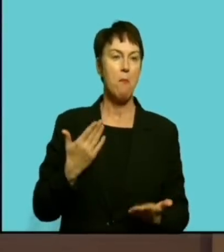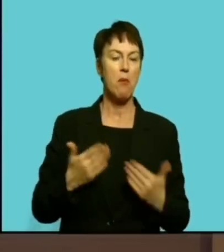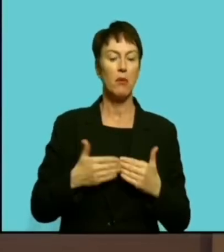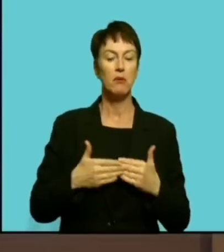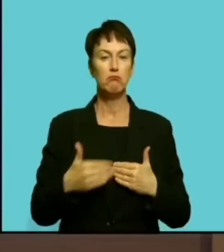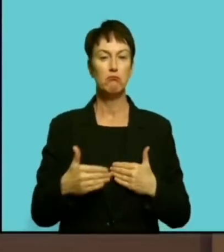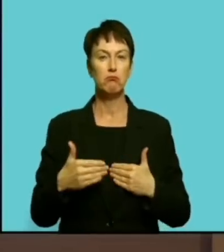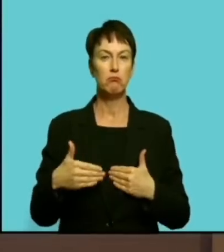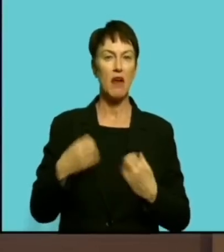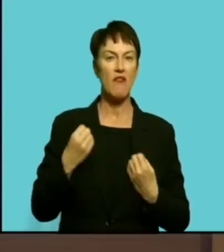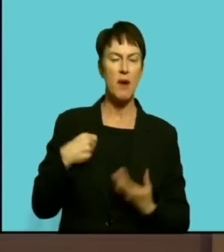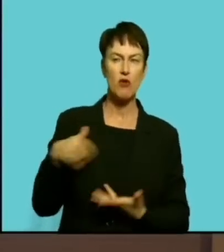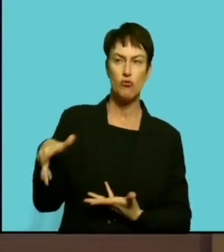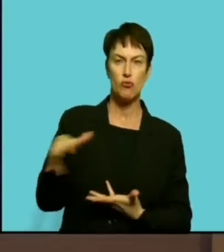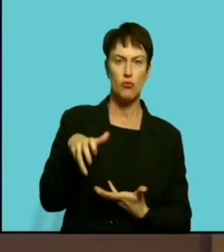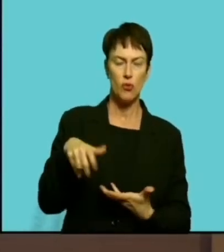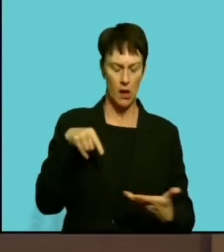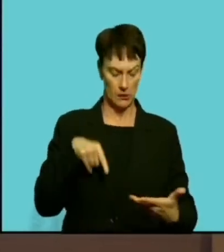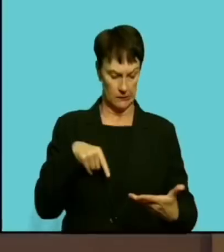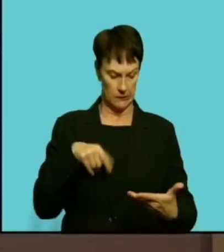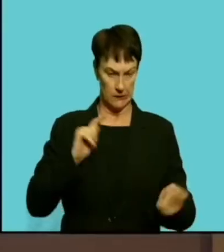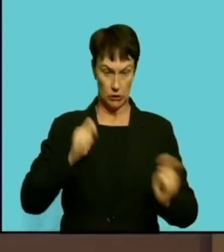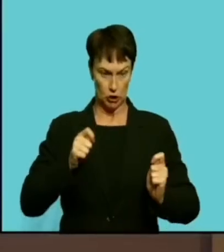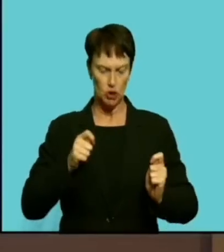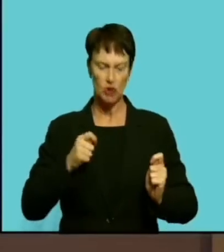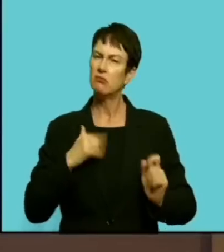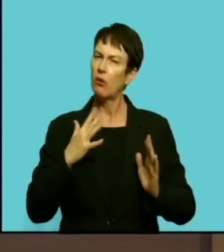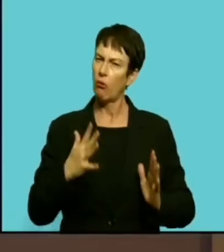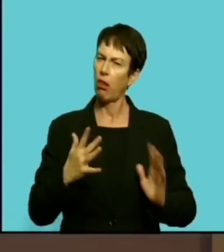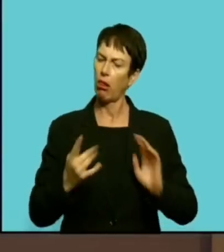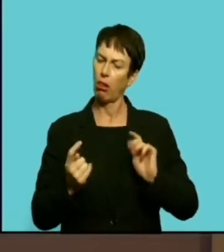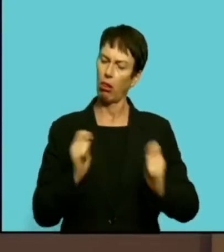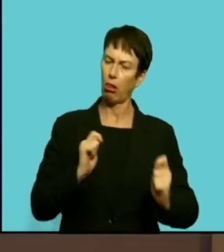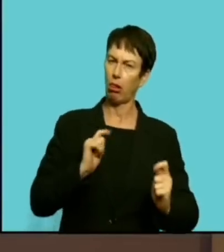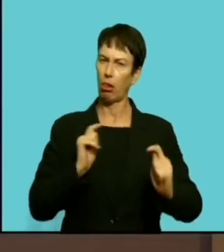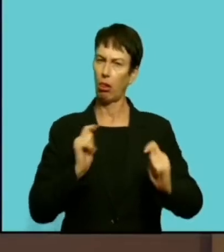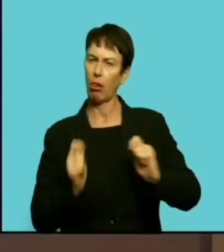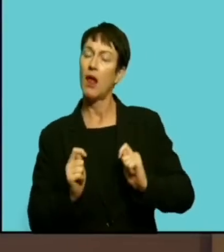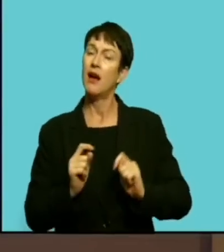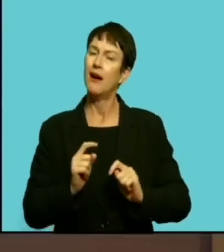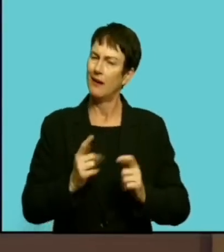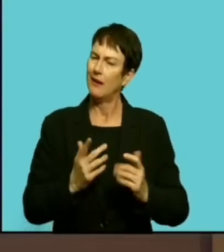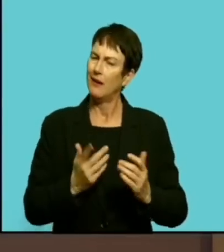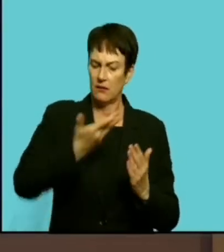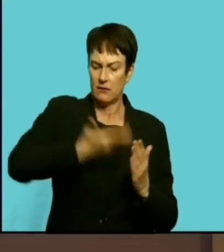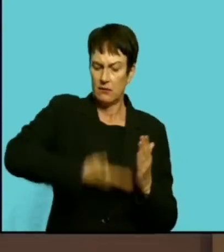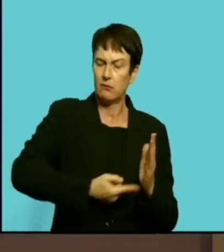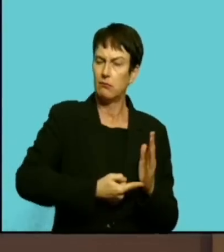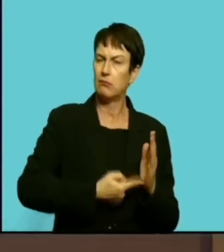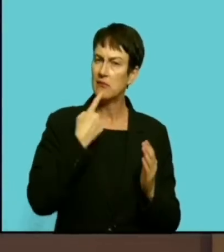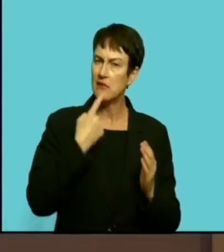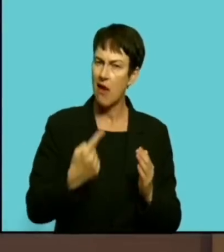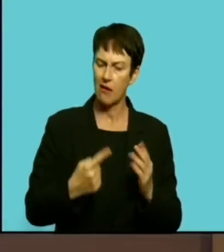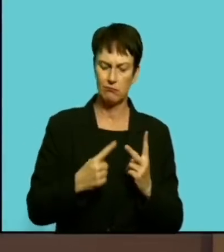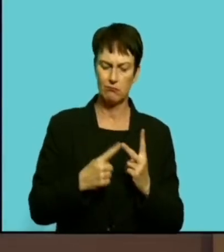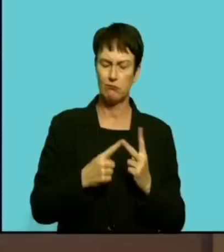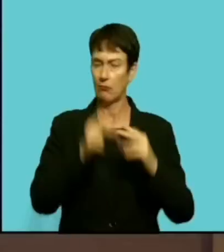coming, and we will recalibrate policy as appropriate based on the outlook and the risks